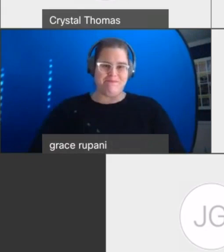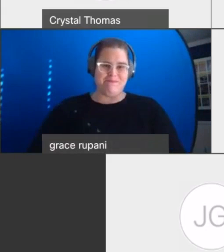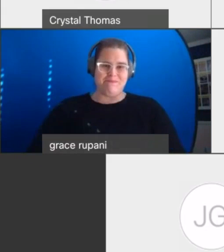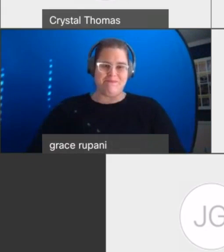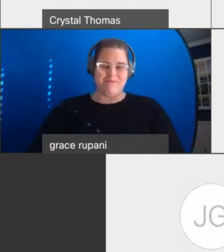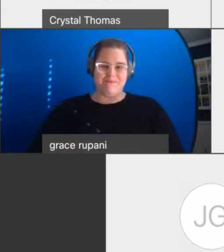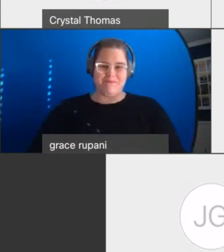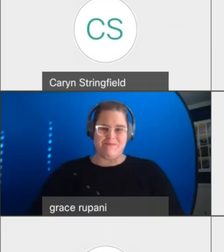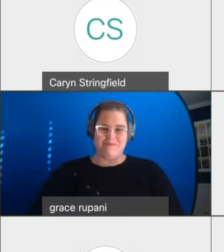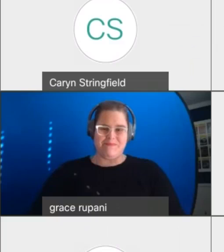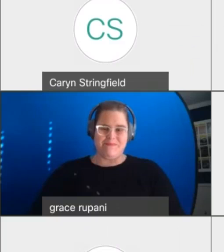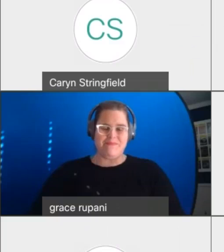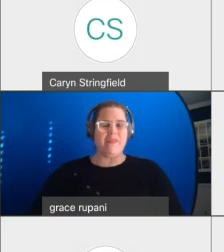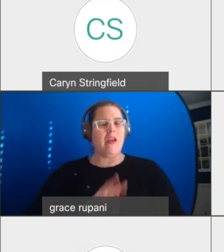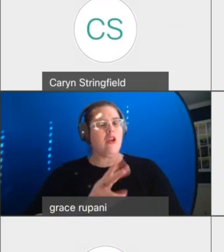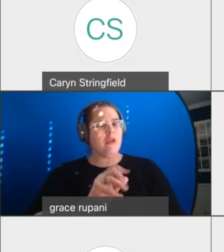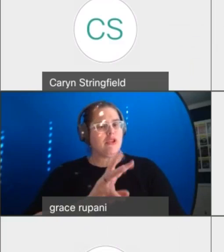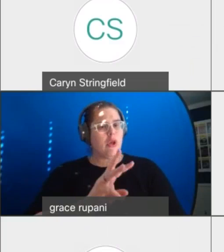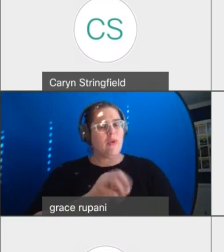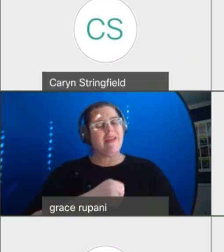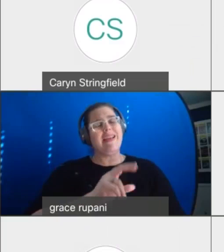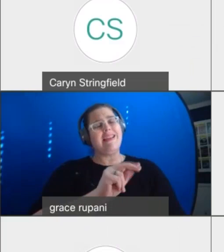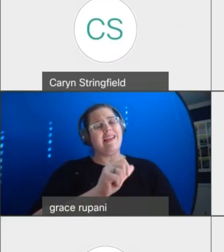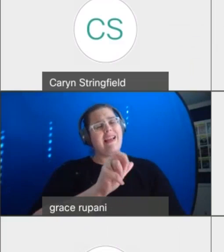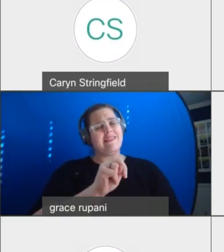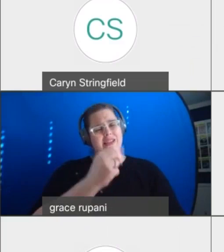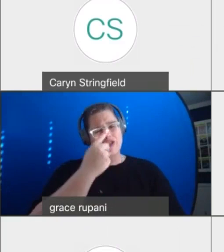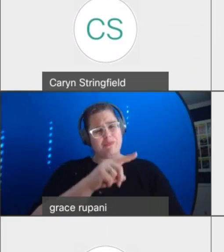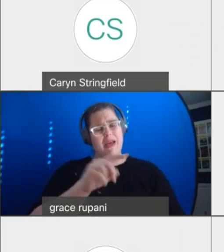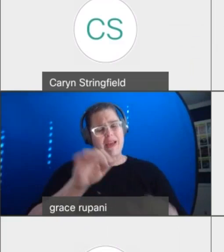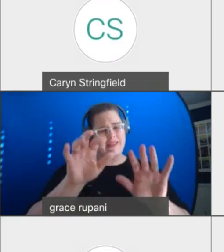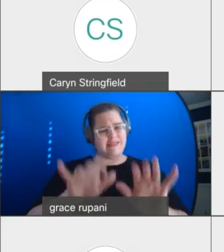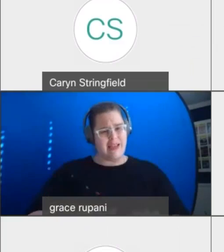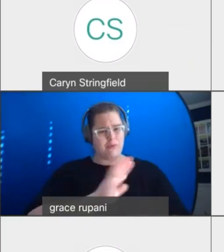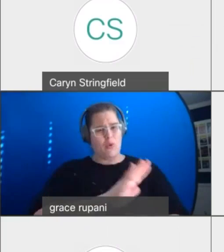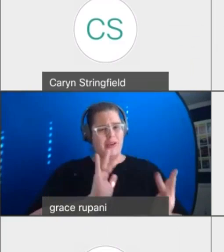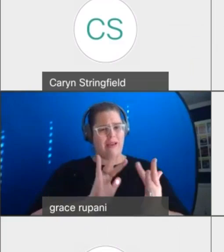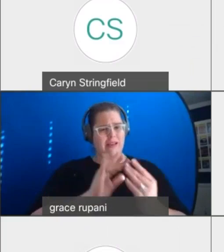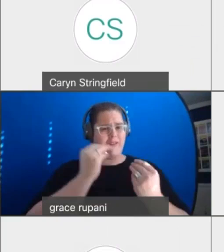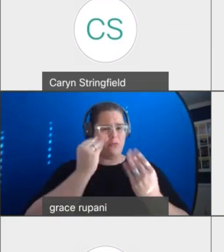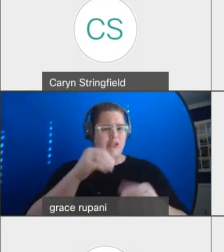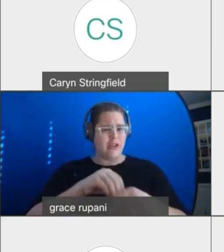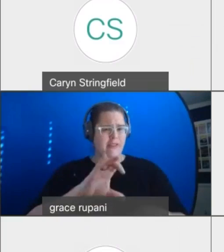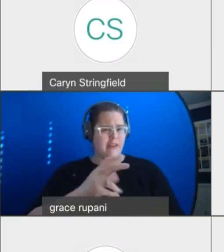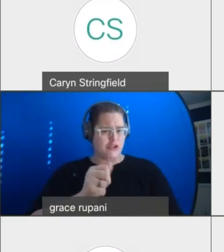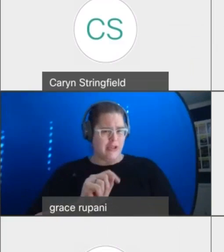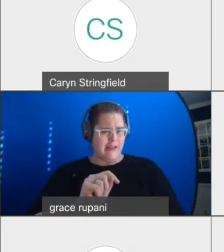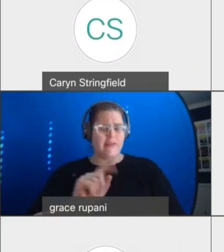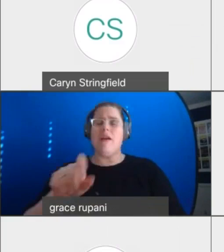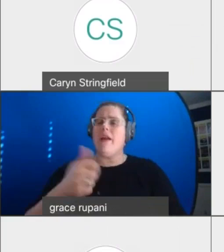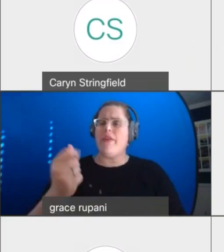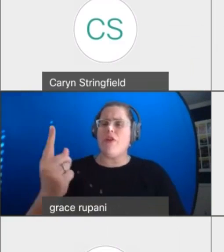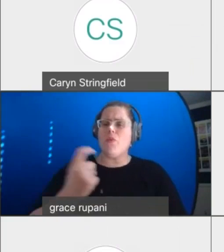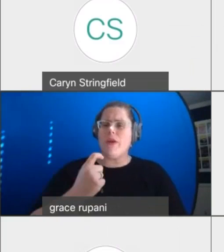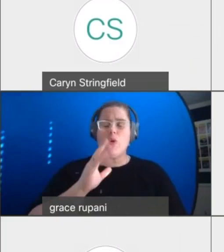So Nelson, could you put your contact information in the chat box if you would? There's a question, will Sure. people be